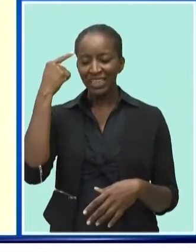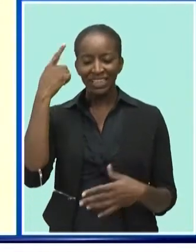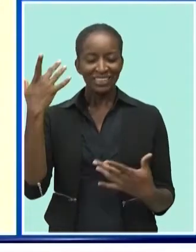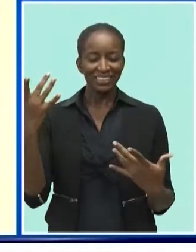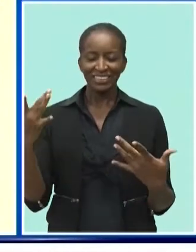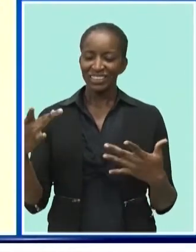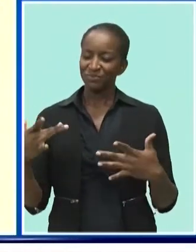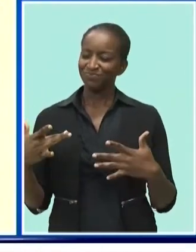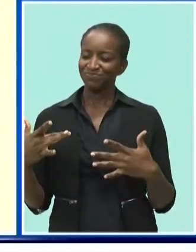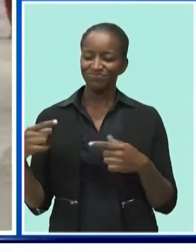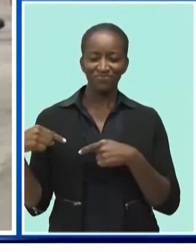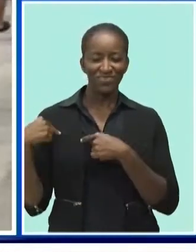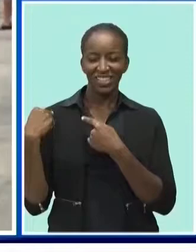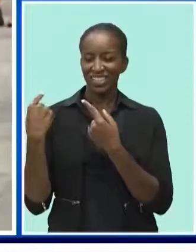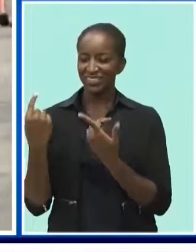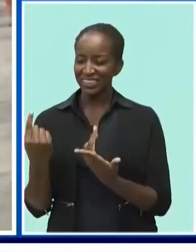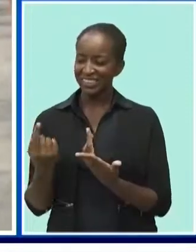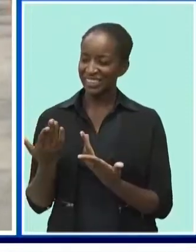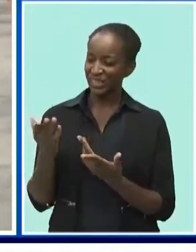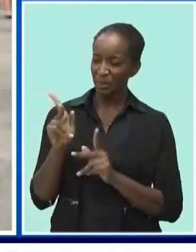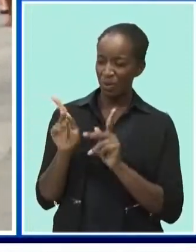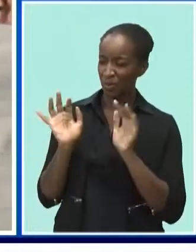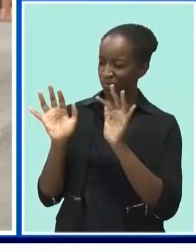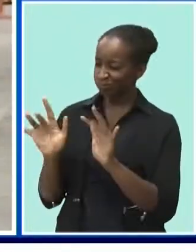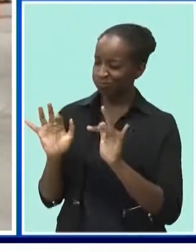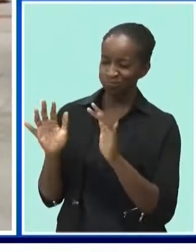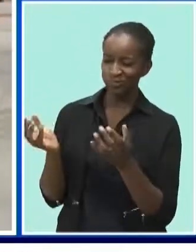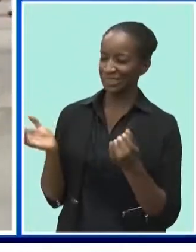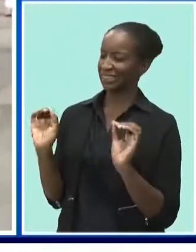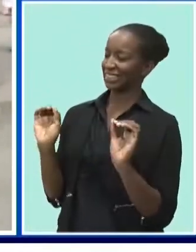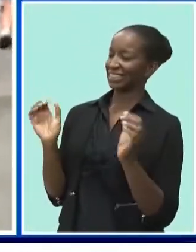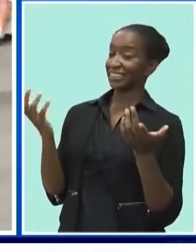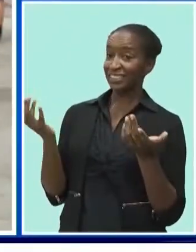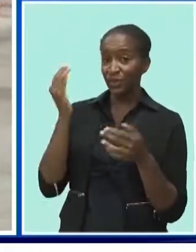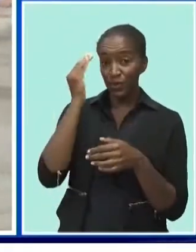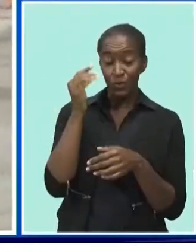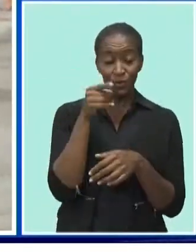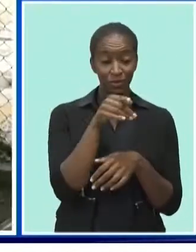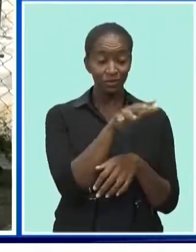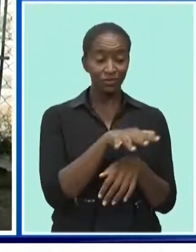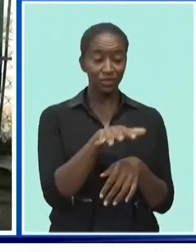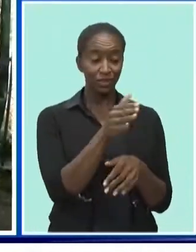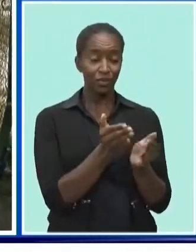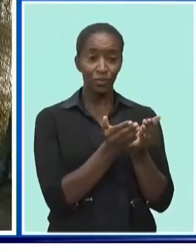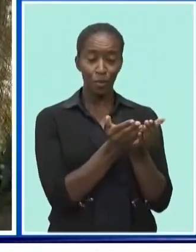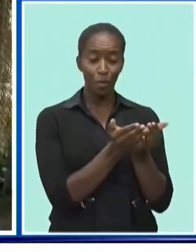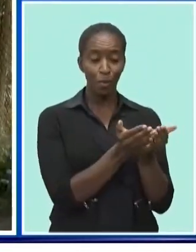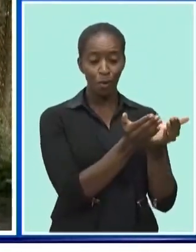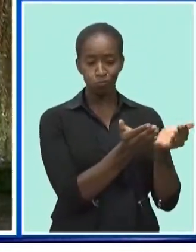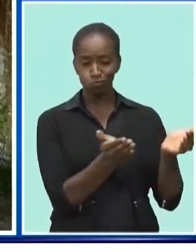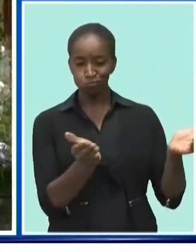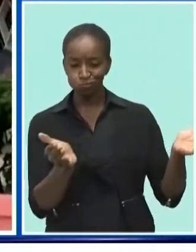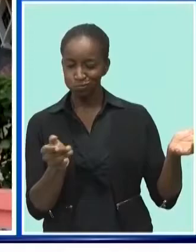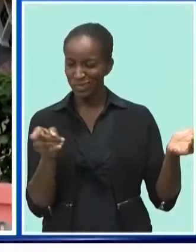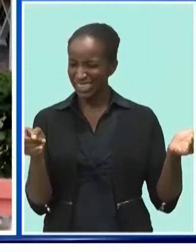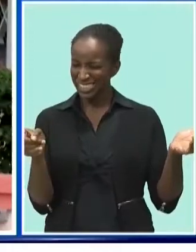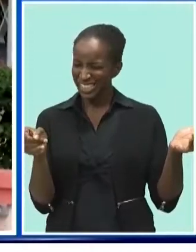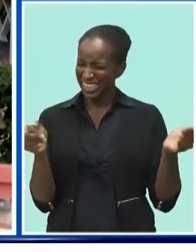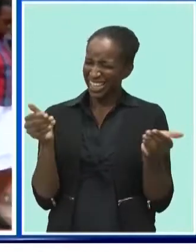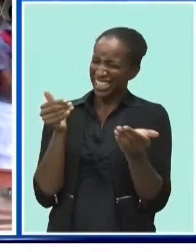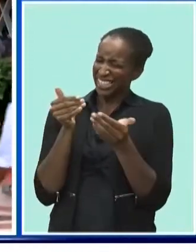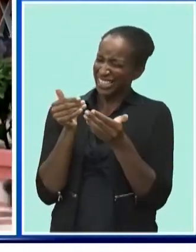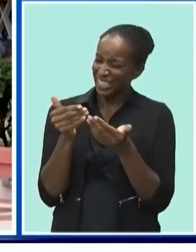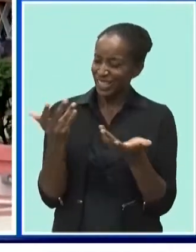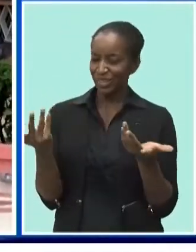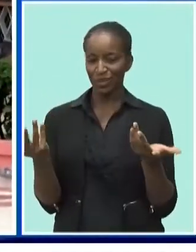exquisitely positioned, too close to the Bridgetown port to be doing such little business with the traffic that comes from the Bridgetown port. We have to